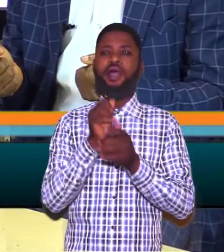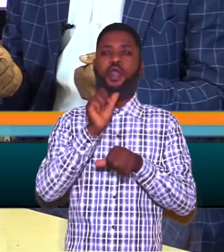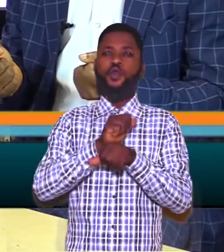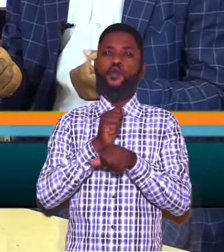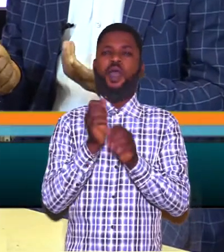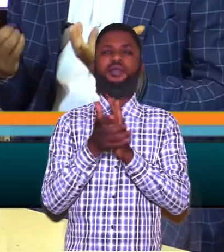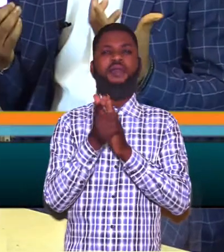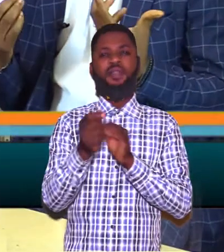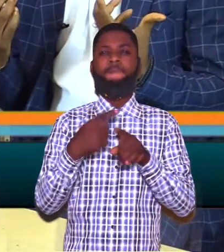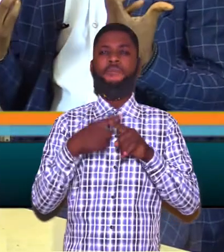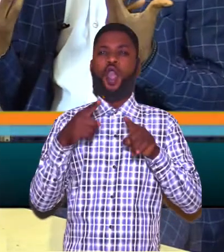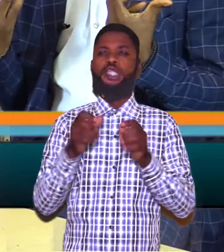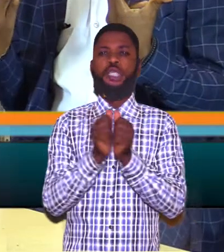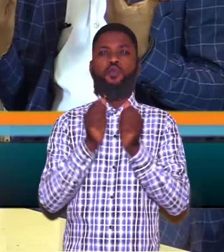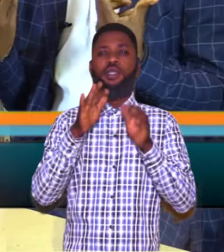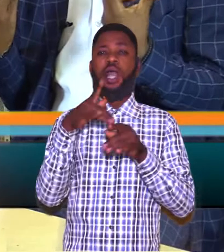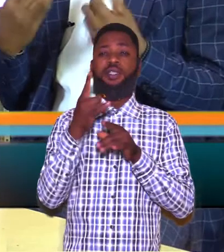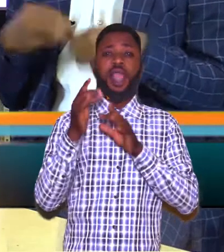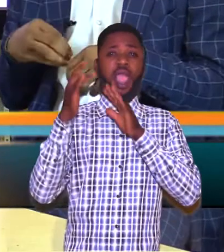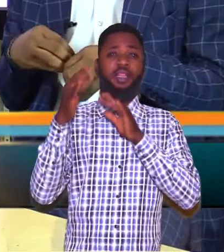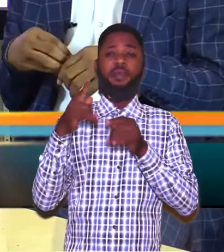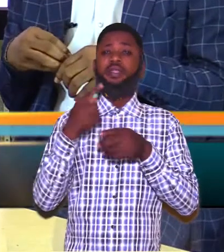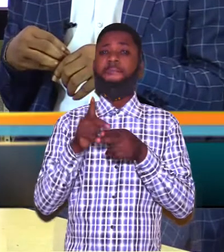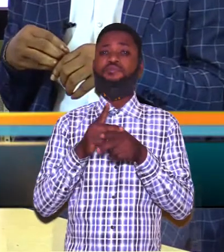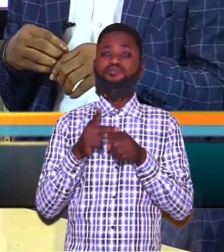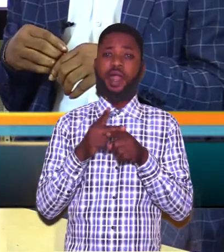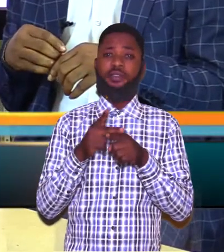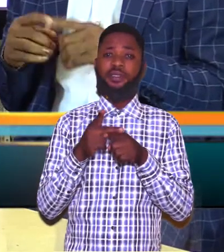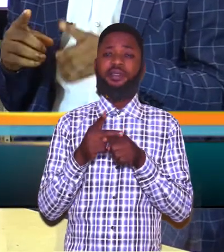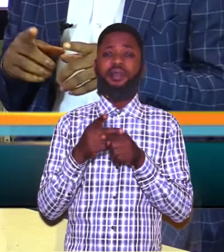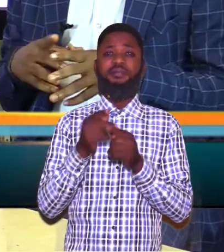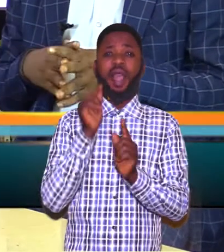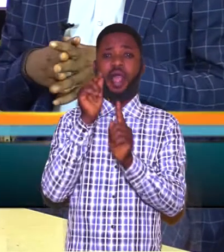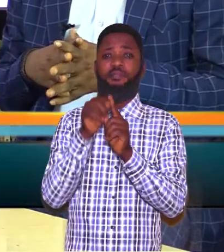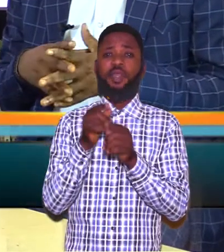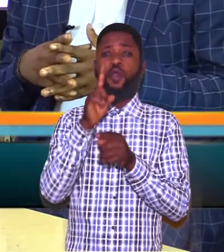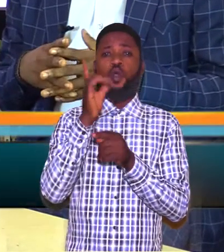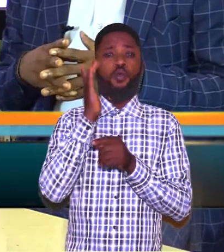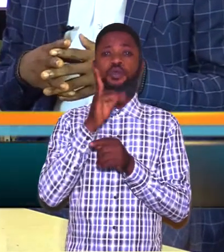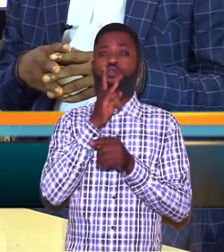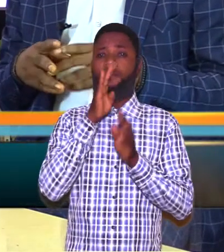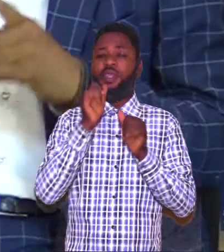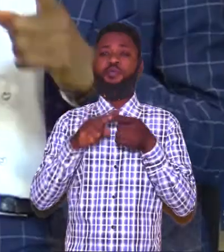effectively. But without the expected the practical aspect, one will not be able to